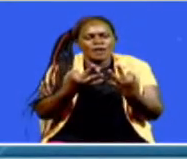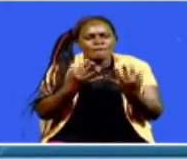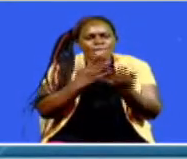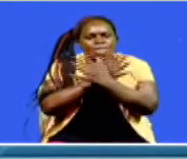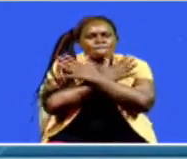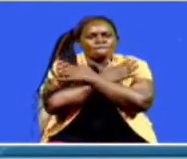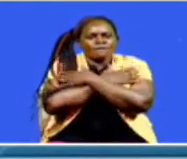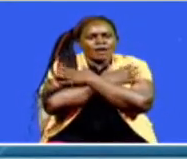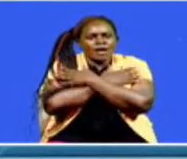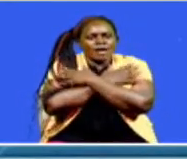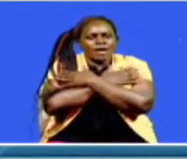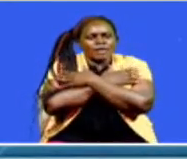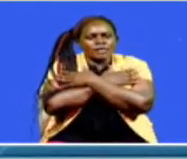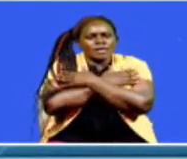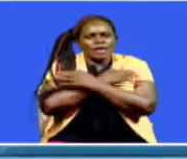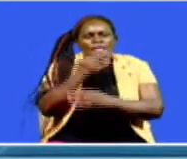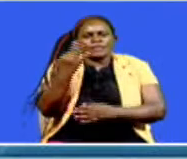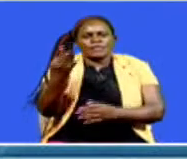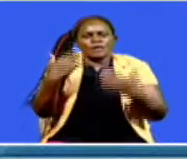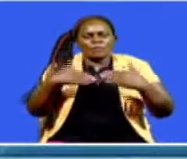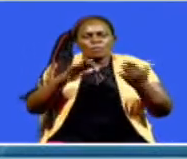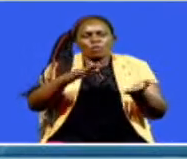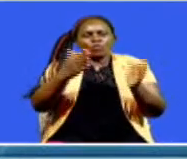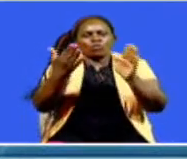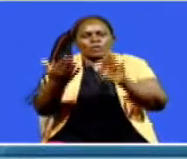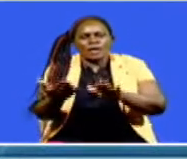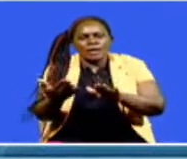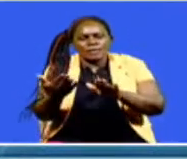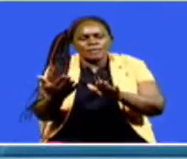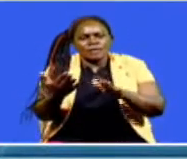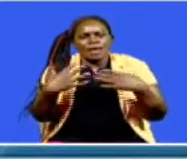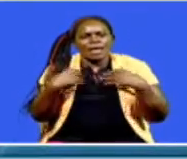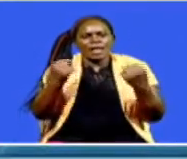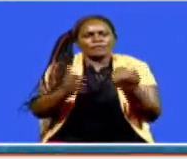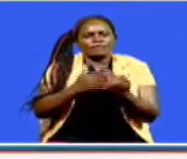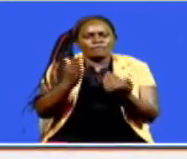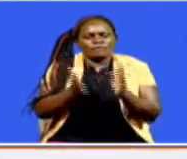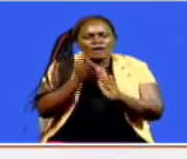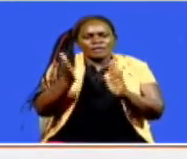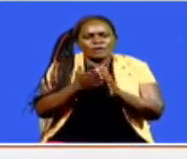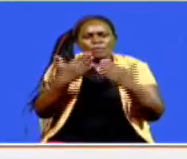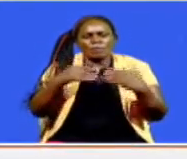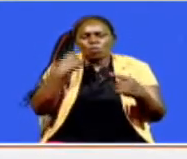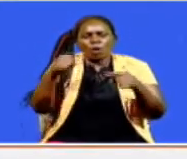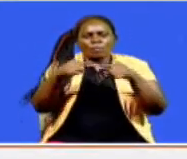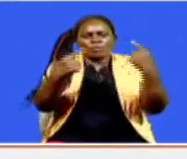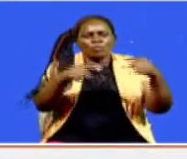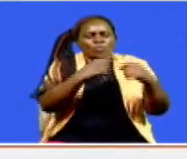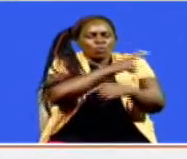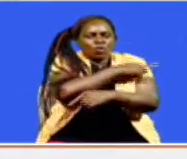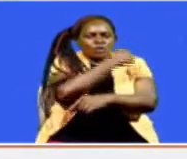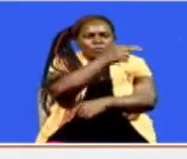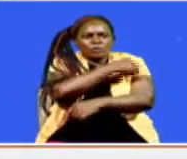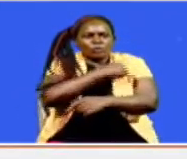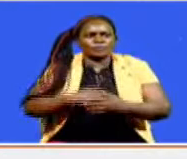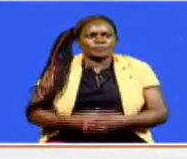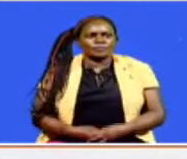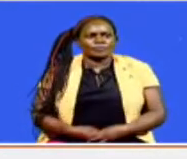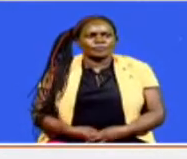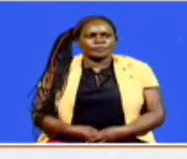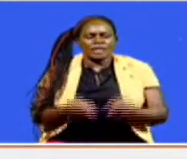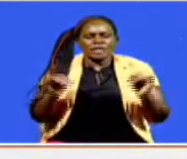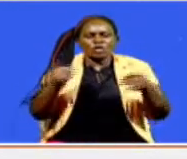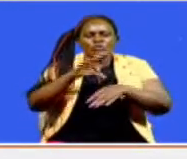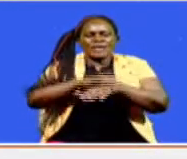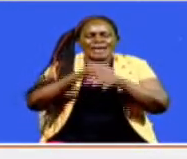and friends of the three Kenyans who lost their lives, and a quick recovery to those who are nursing injuries at the hospital. That is the